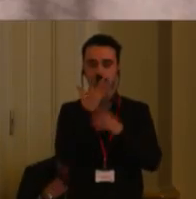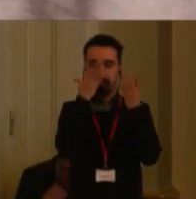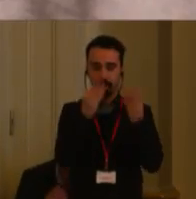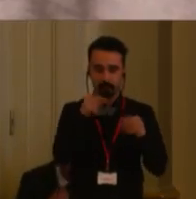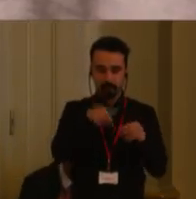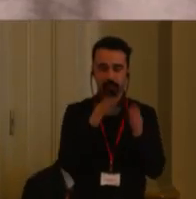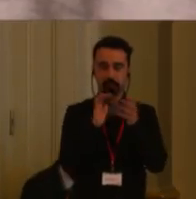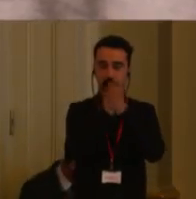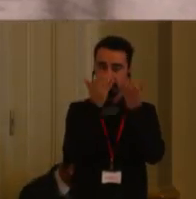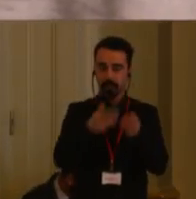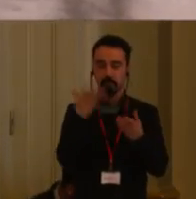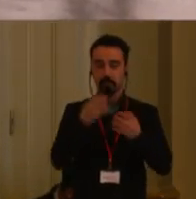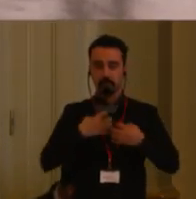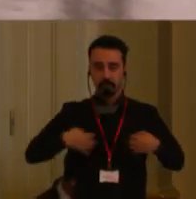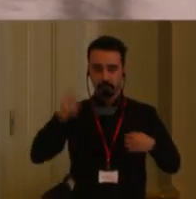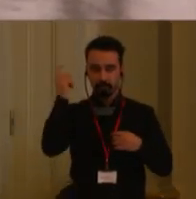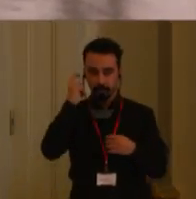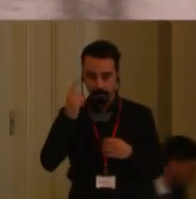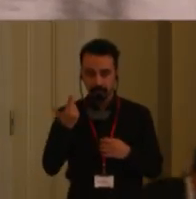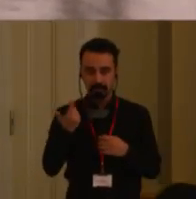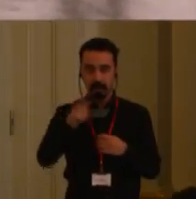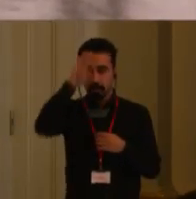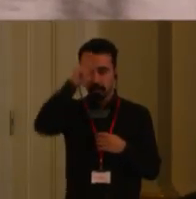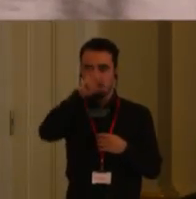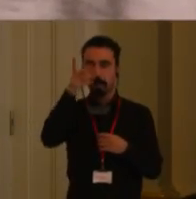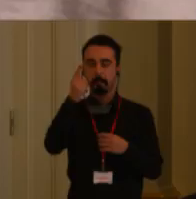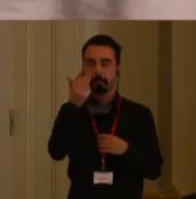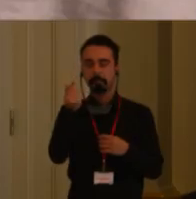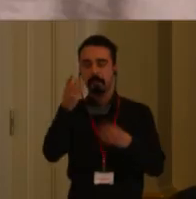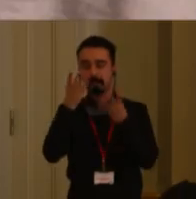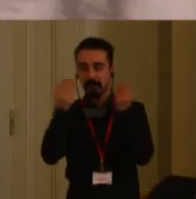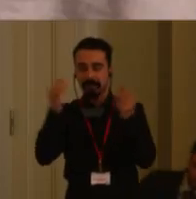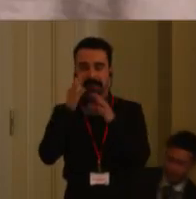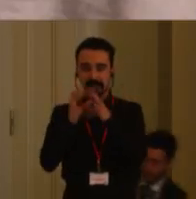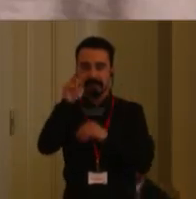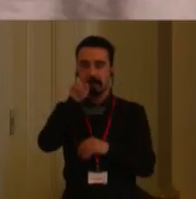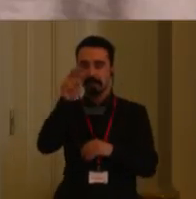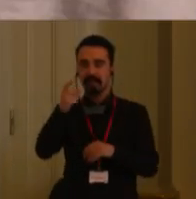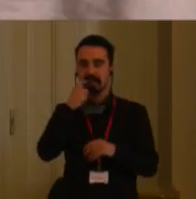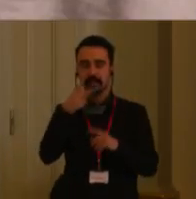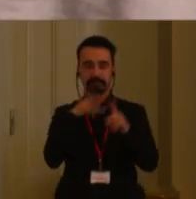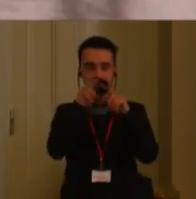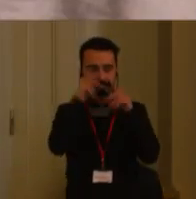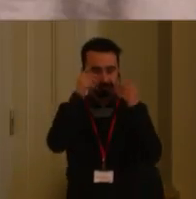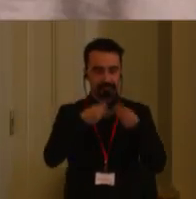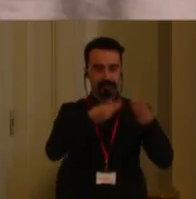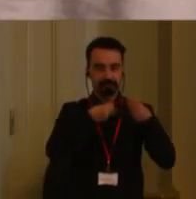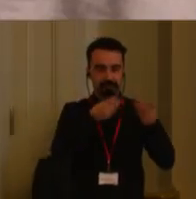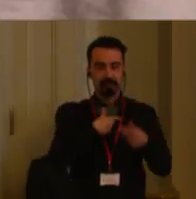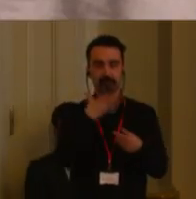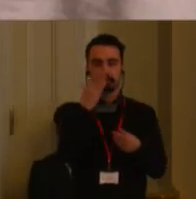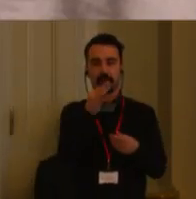the lives of many people in Turkey over 77 years now. Through a pioneering role